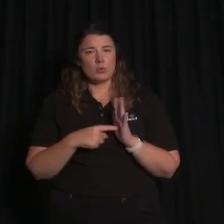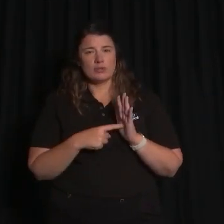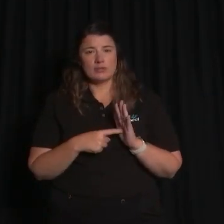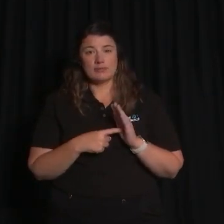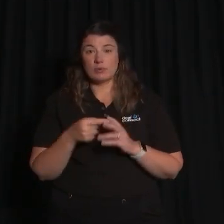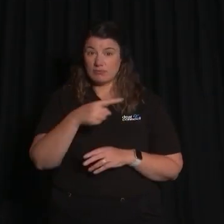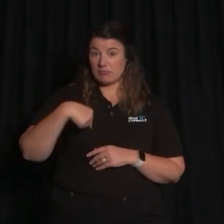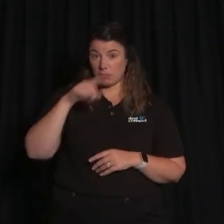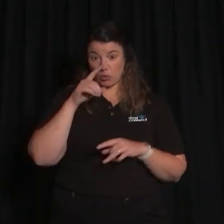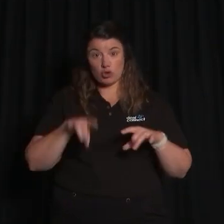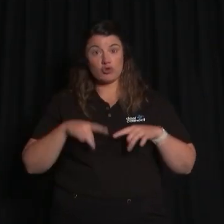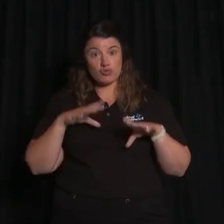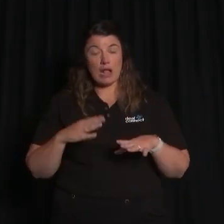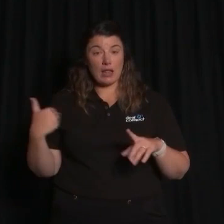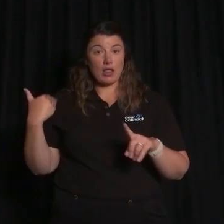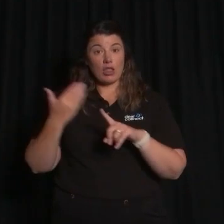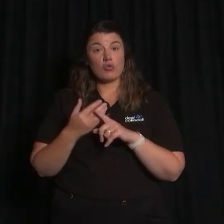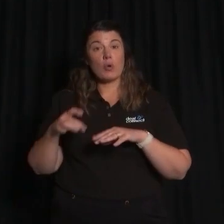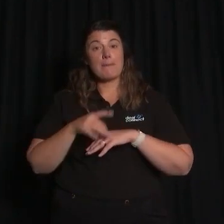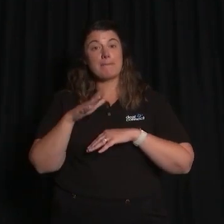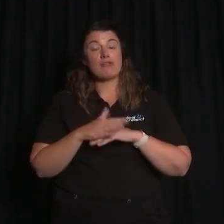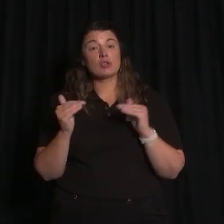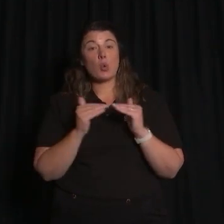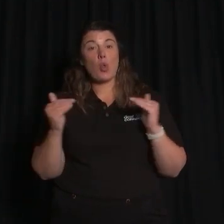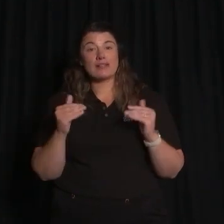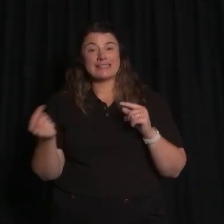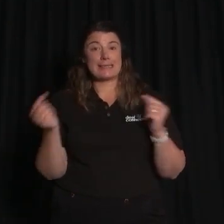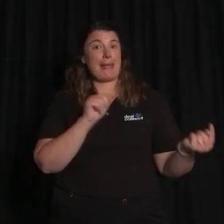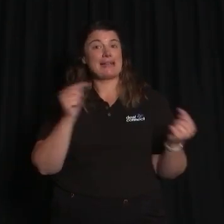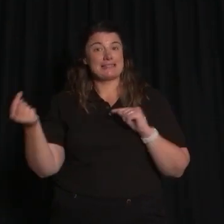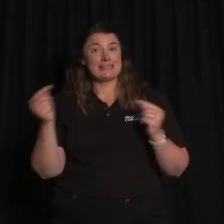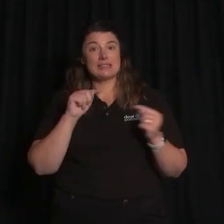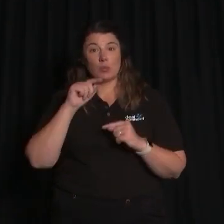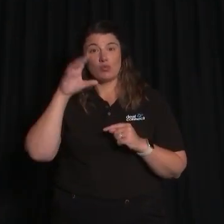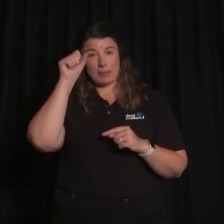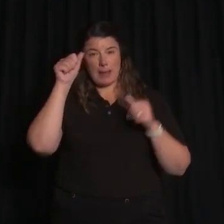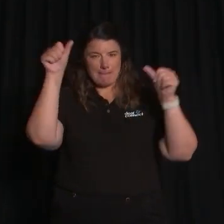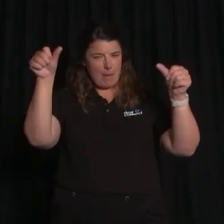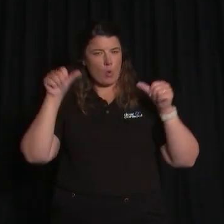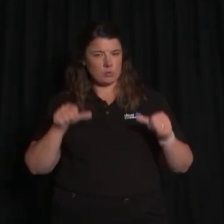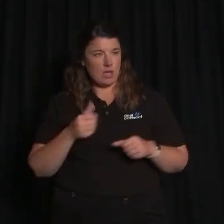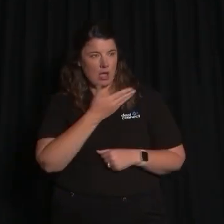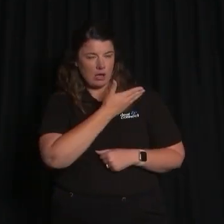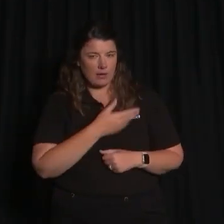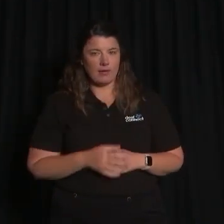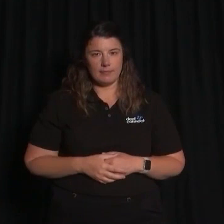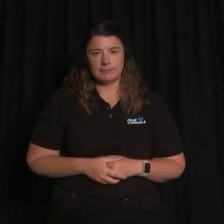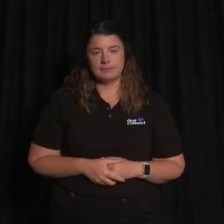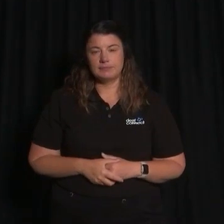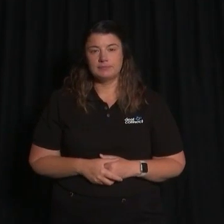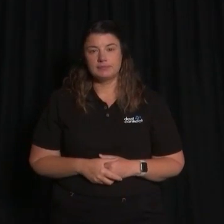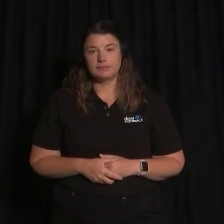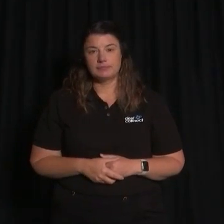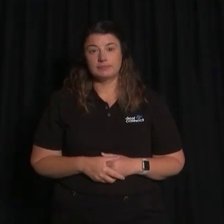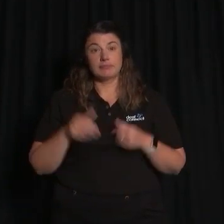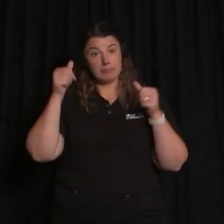were in Australia during the marriage equality debates will remember this poster amongst many other posters. This